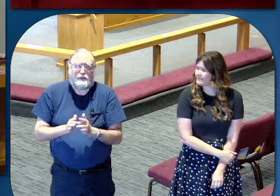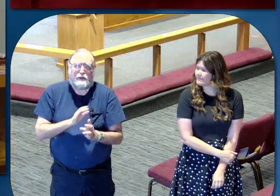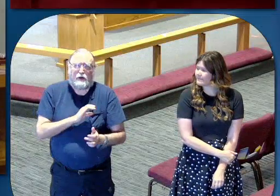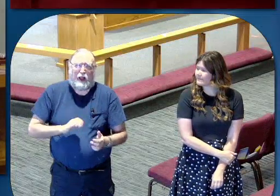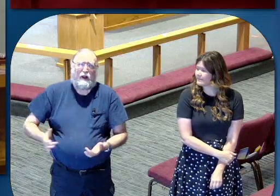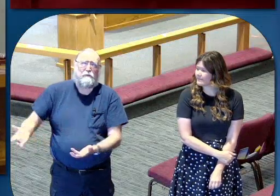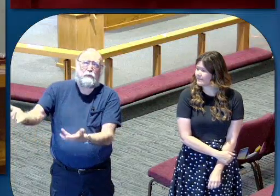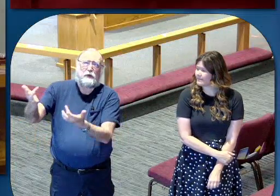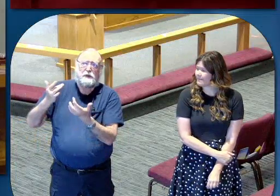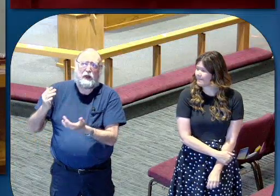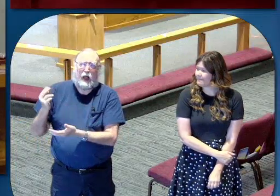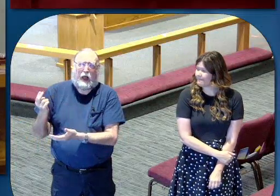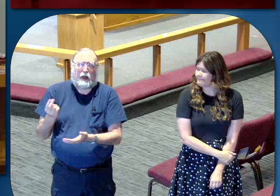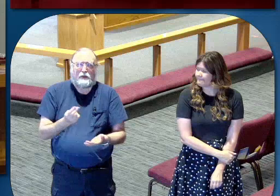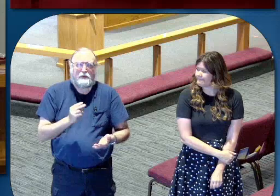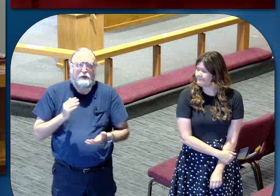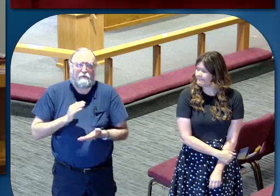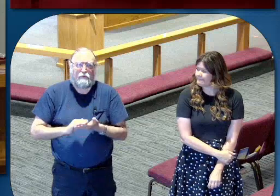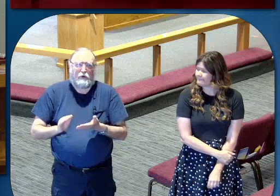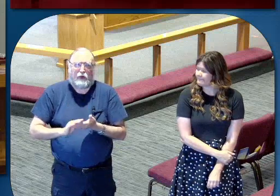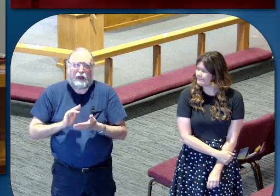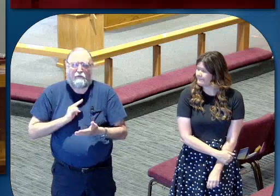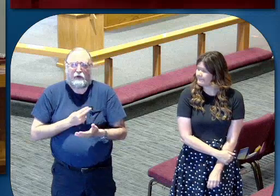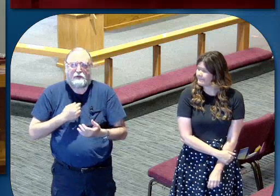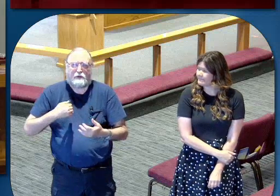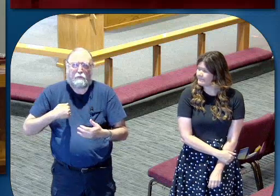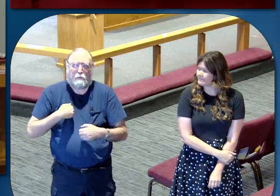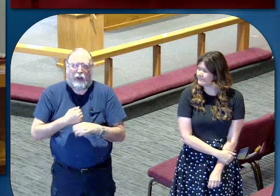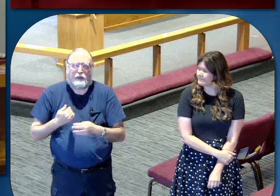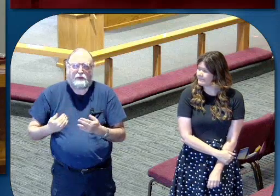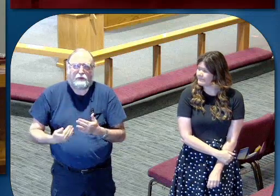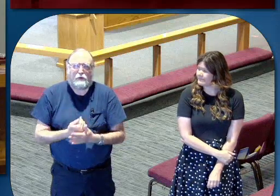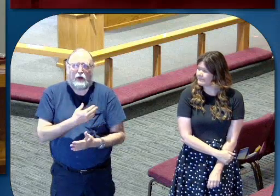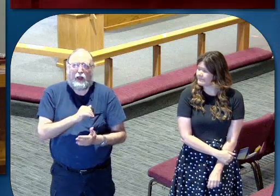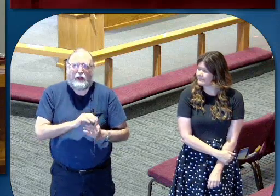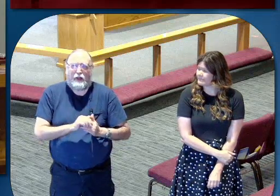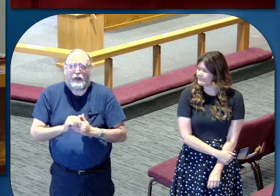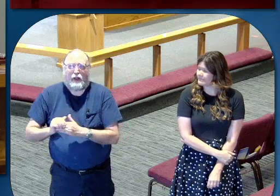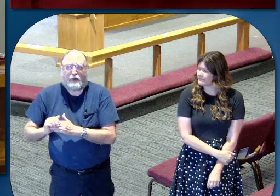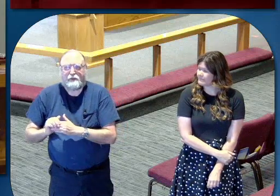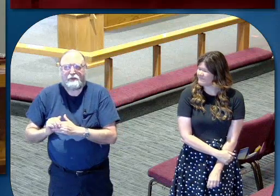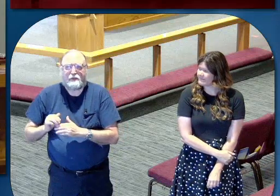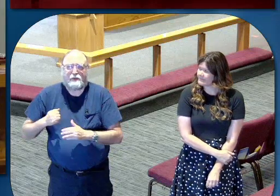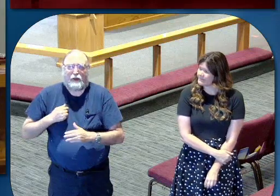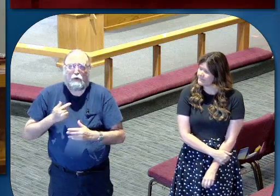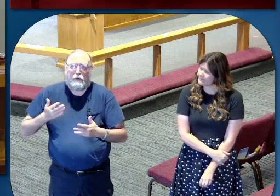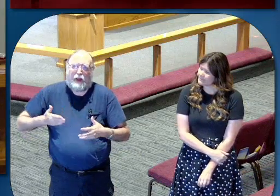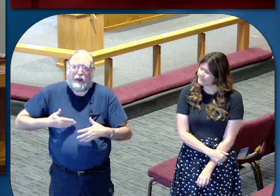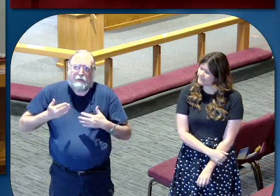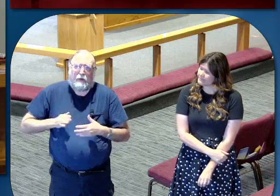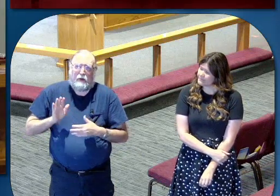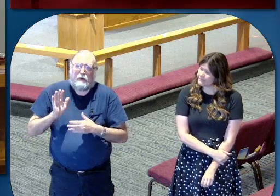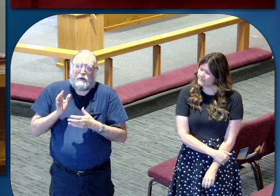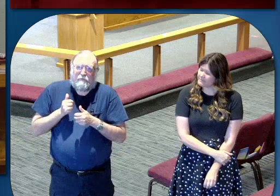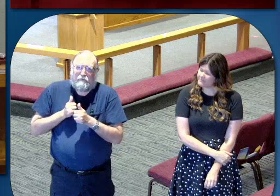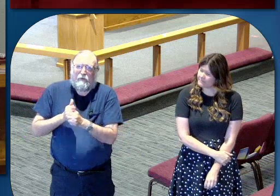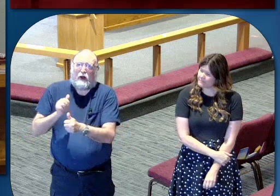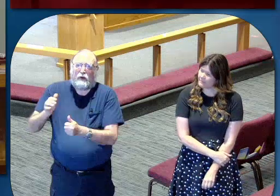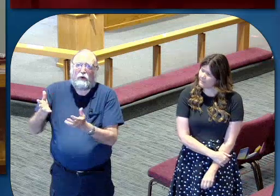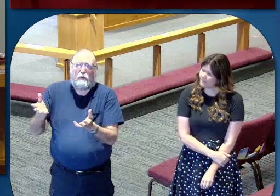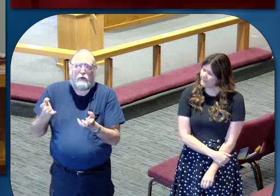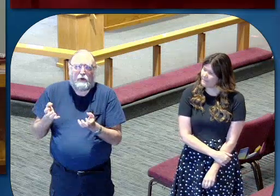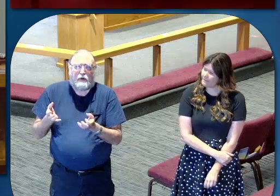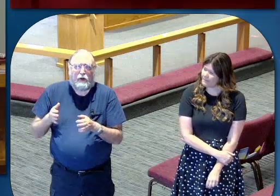Christ, have mercy on us. Forgive us, renew us, and lead us, so that we may delight in your